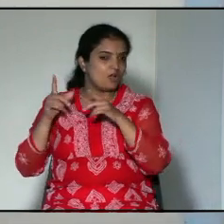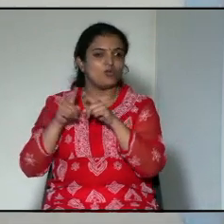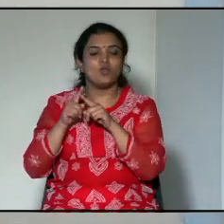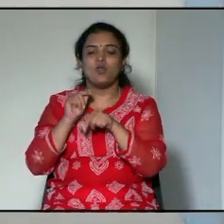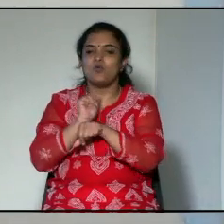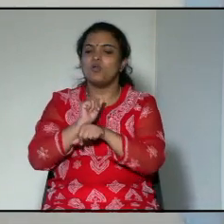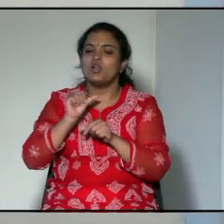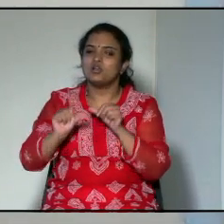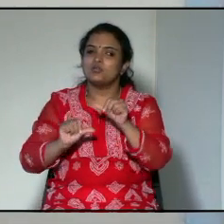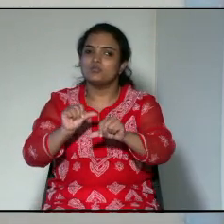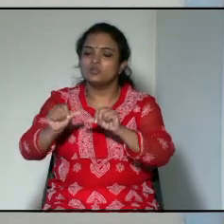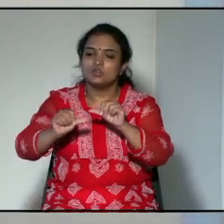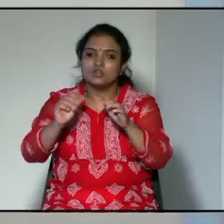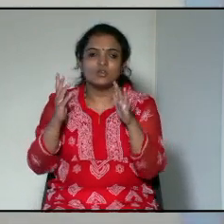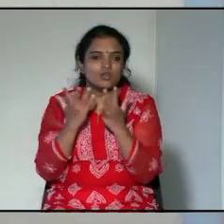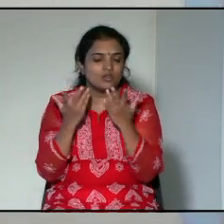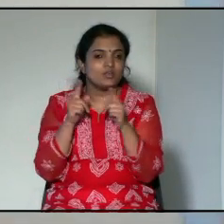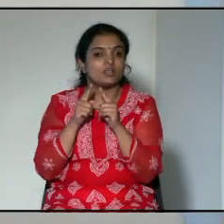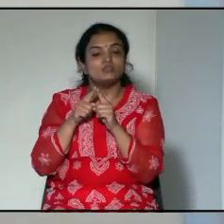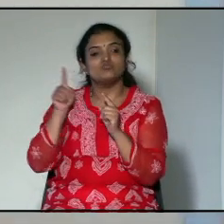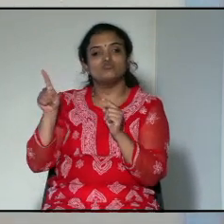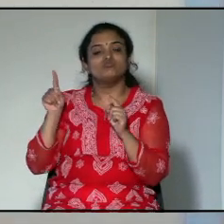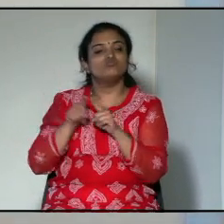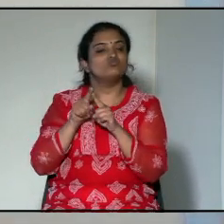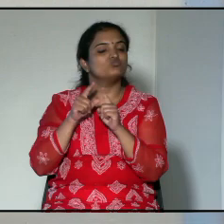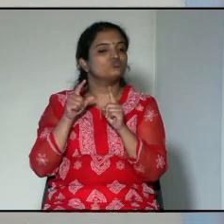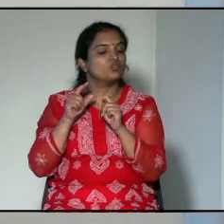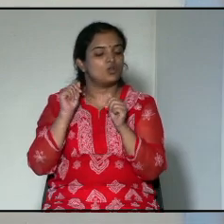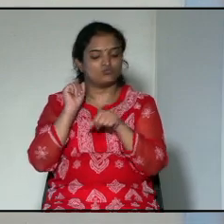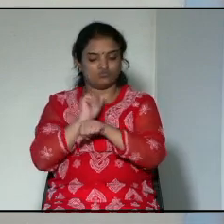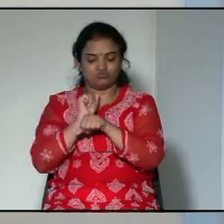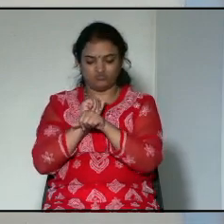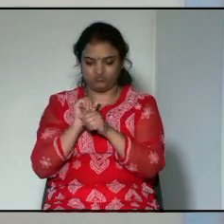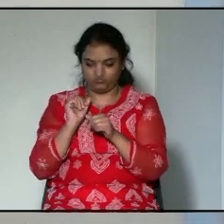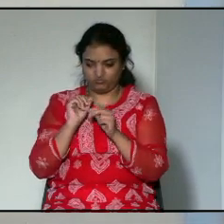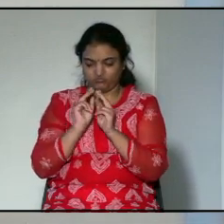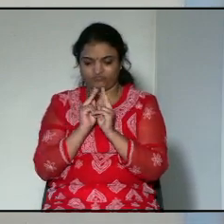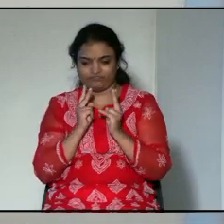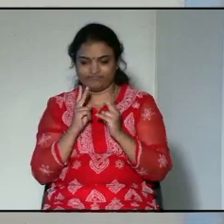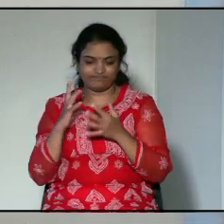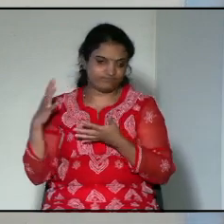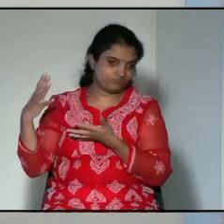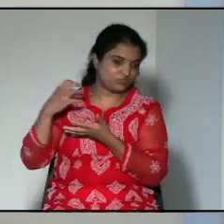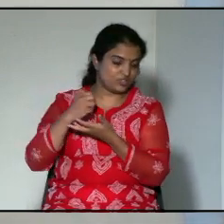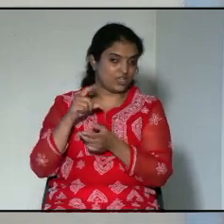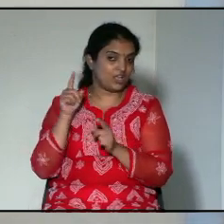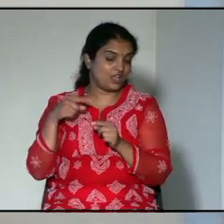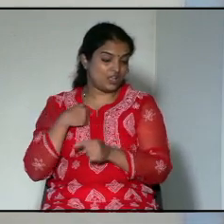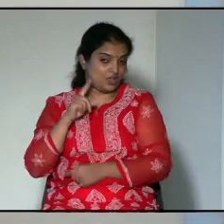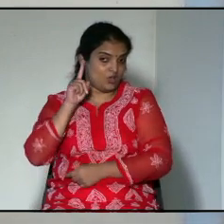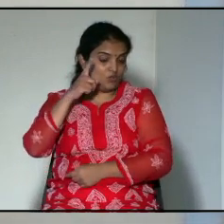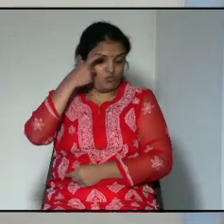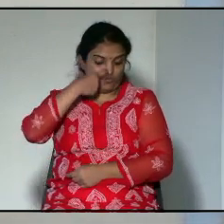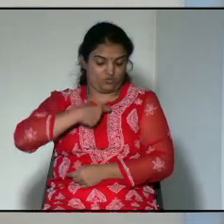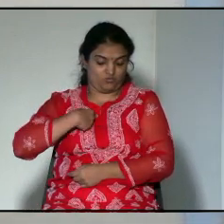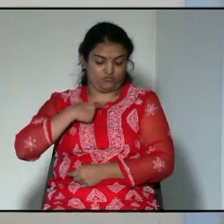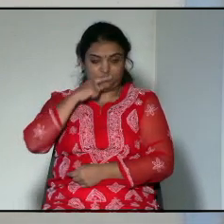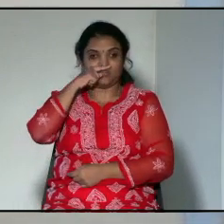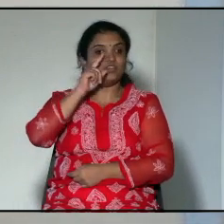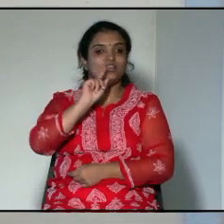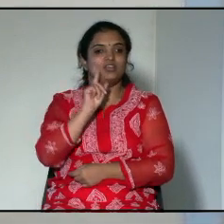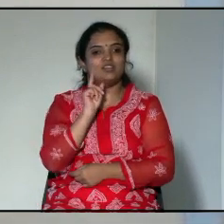art. This work is a collective endeavor. I wouldn't like to take the sole credit for it in any way.